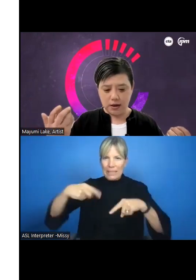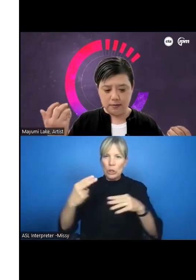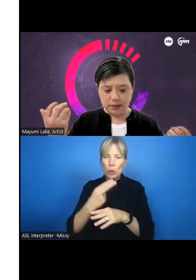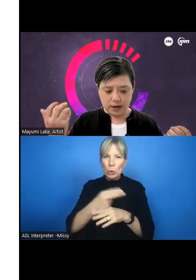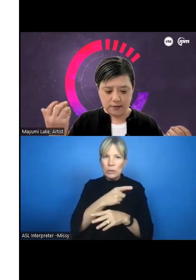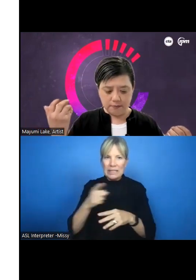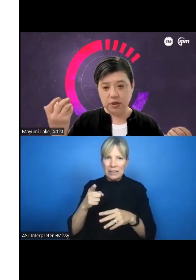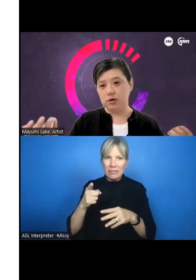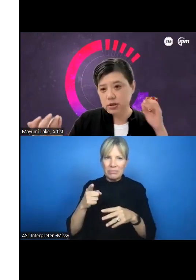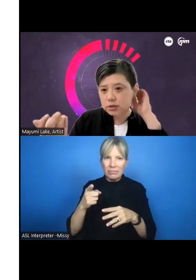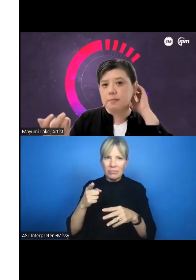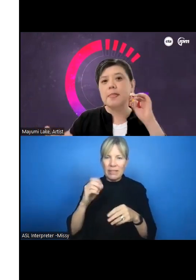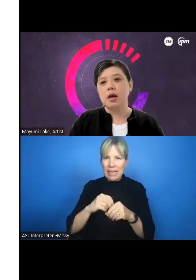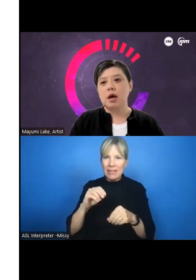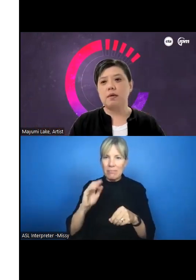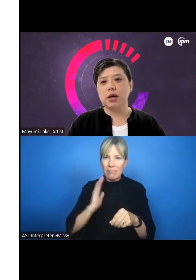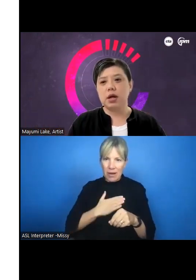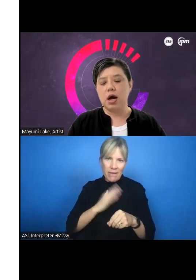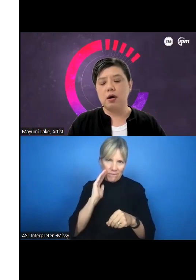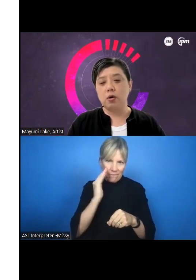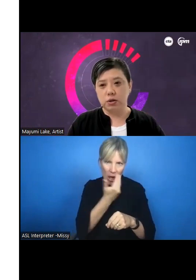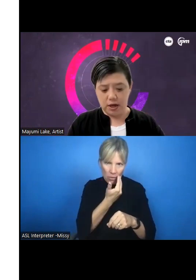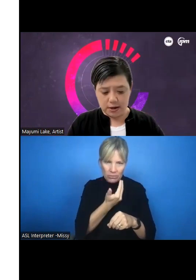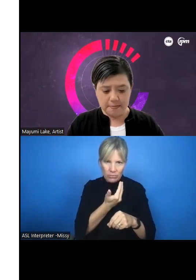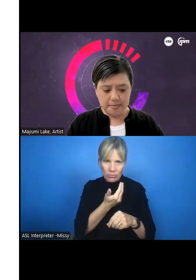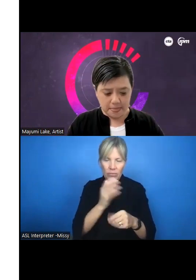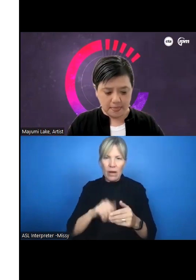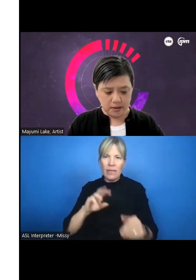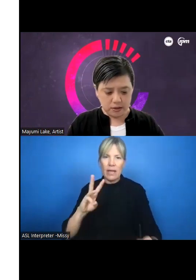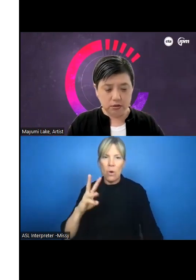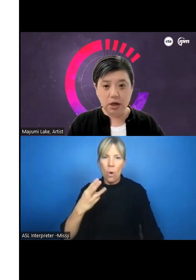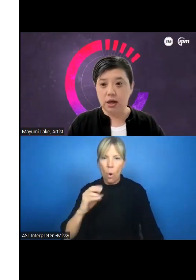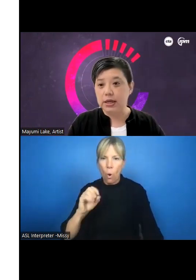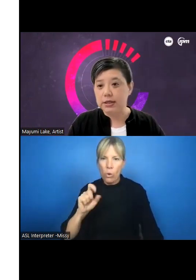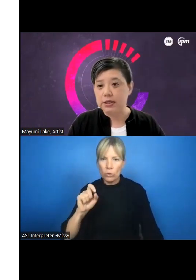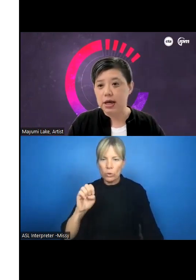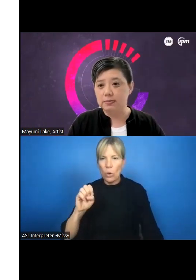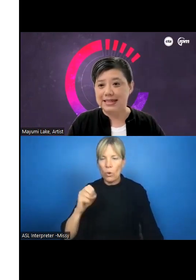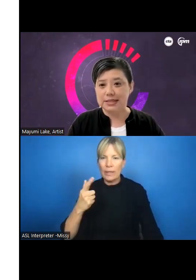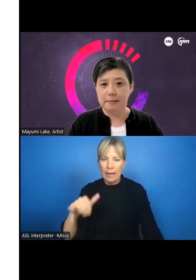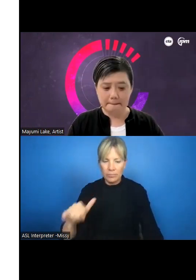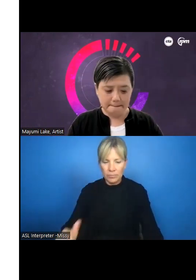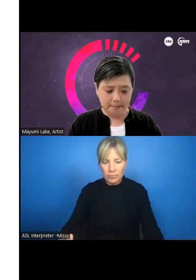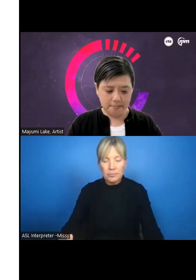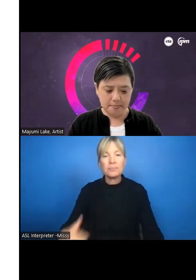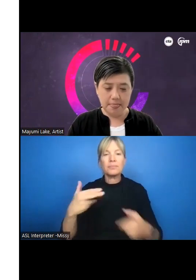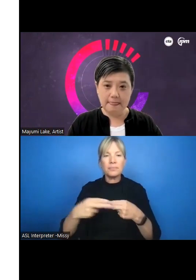and the flowers of the hosoge. So the next slide, please.